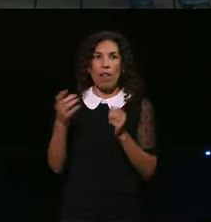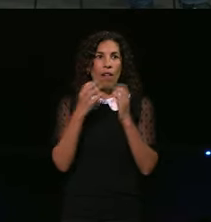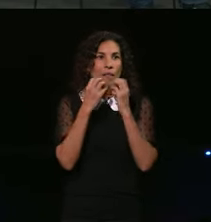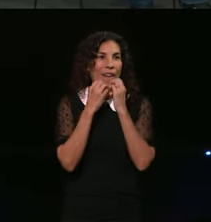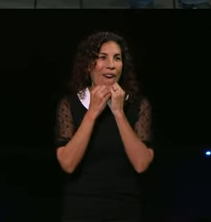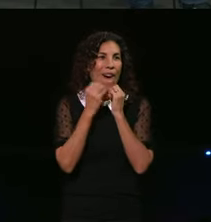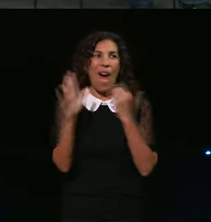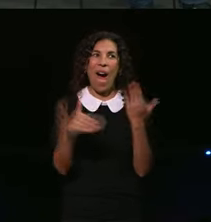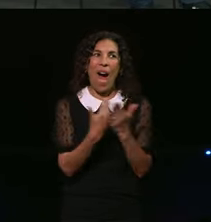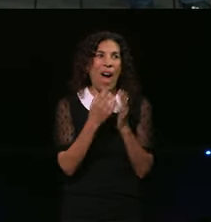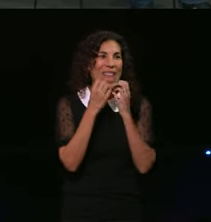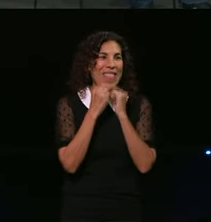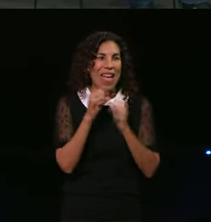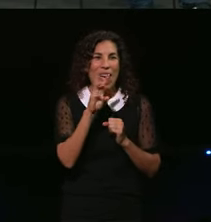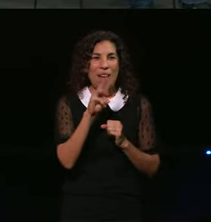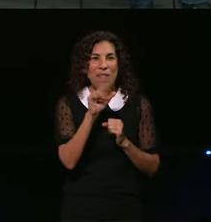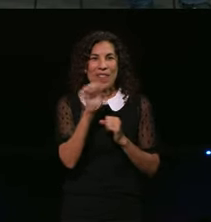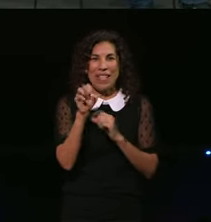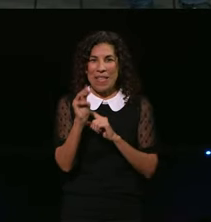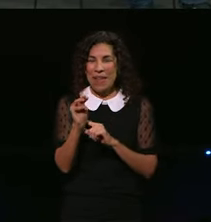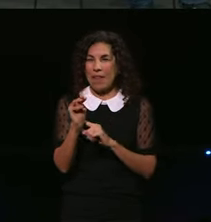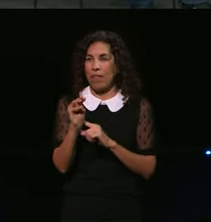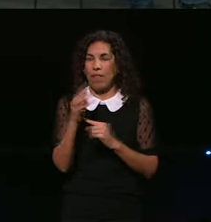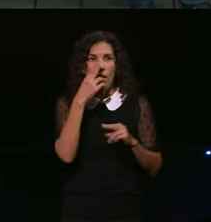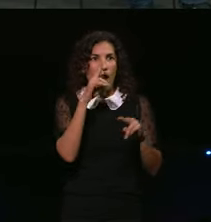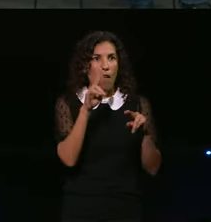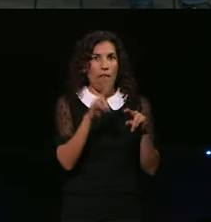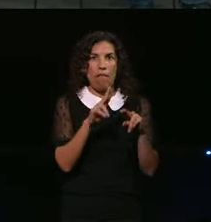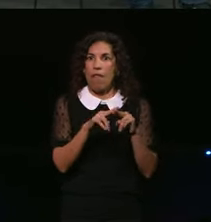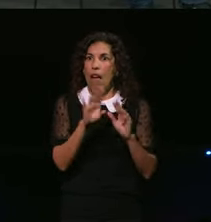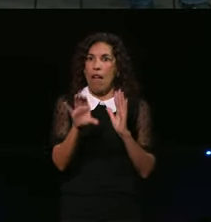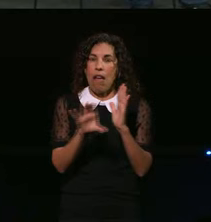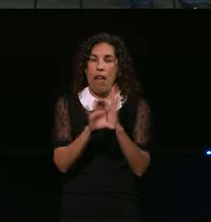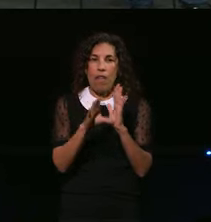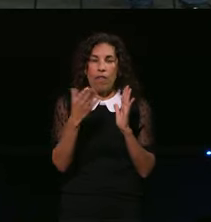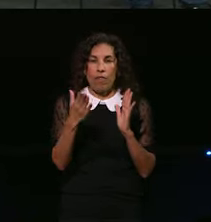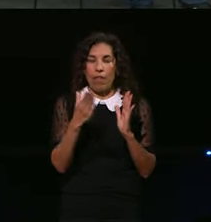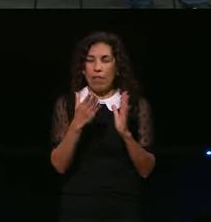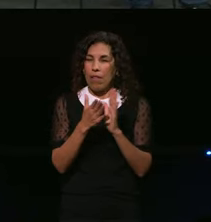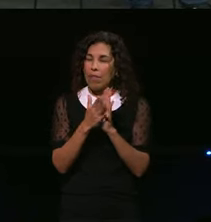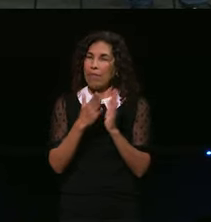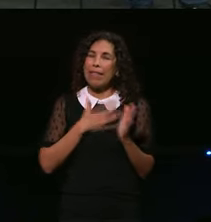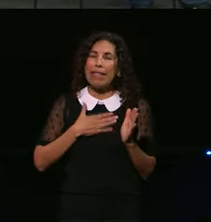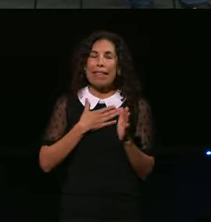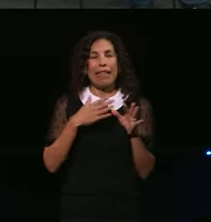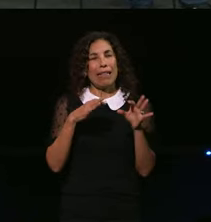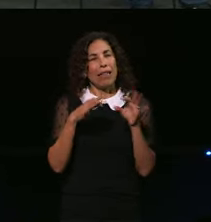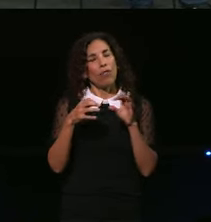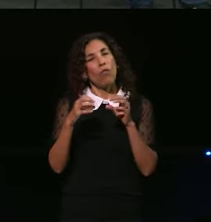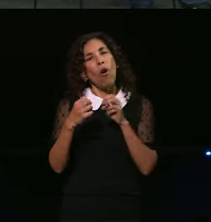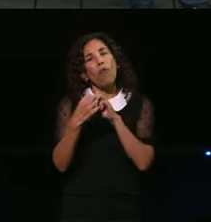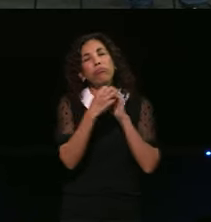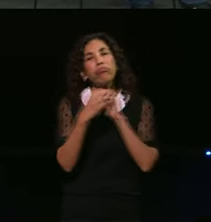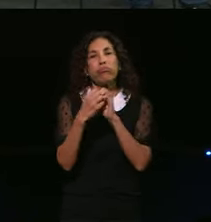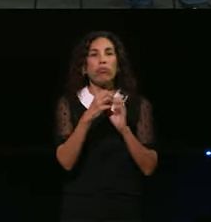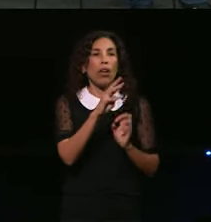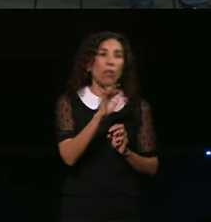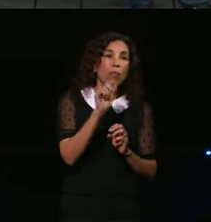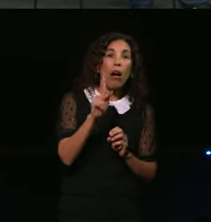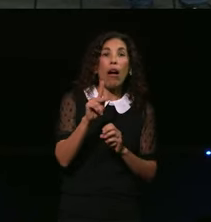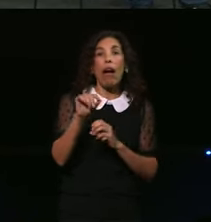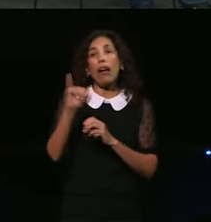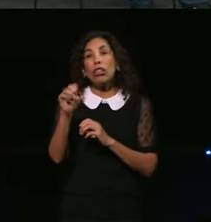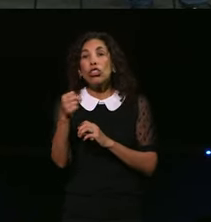Willem. Thank you. And what a fun character. Oh, my gosh. Would you please tell us about your collaboration with Mark, Josh, and